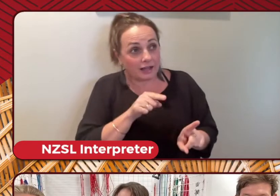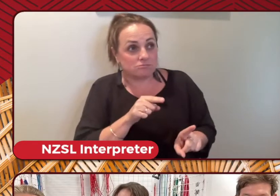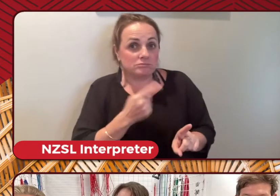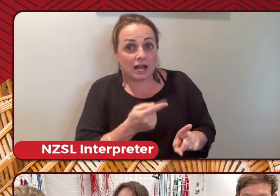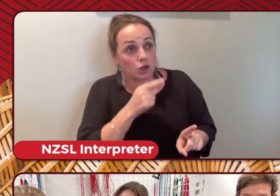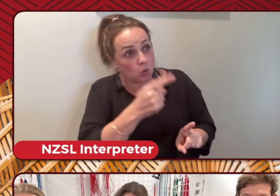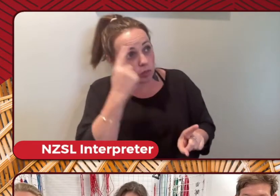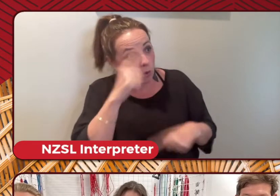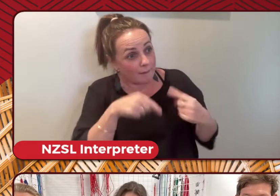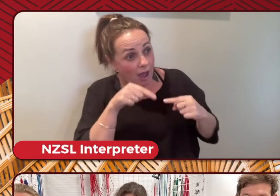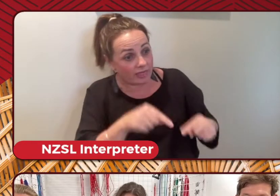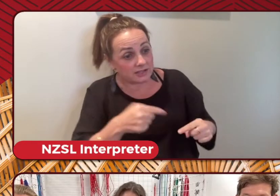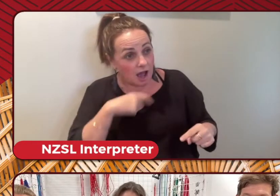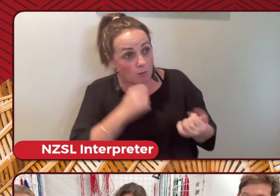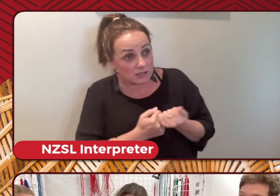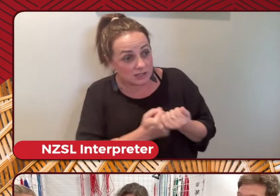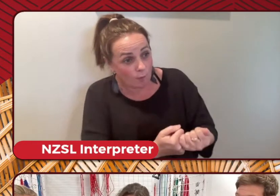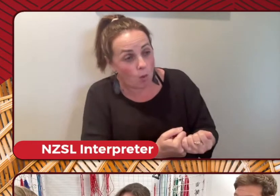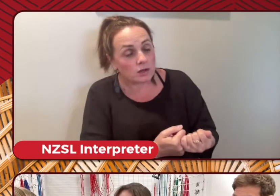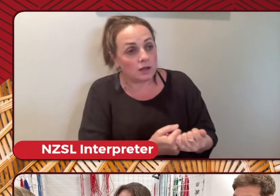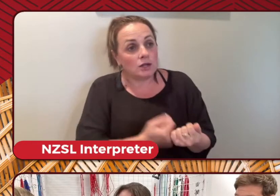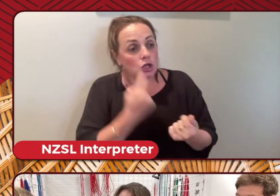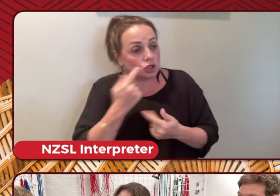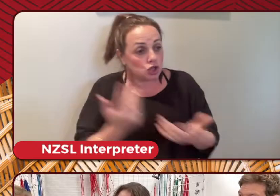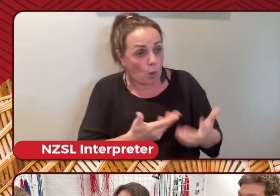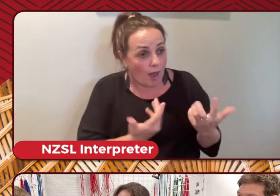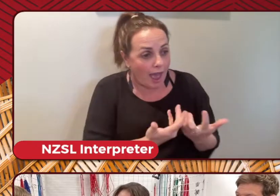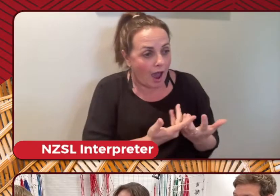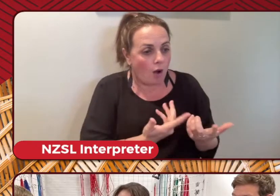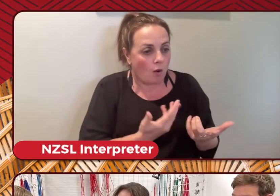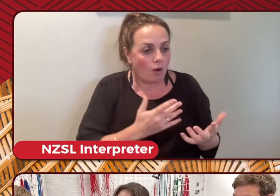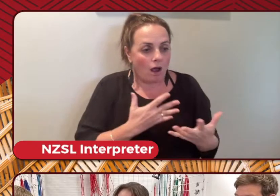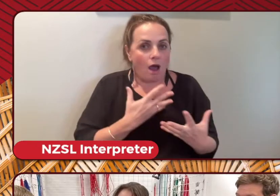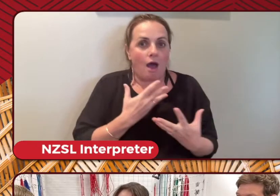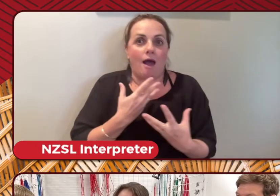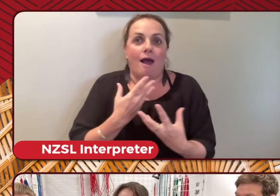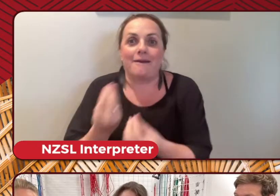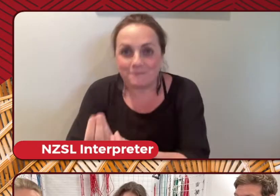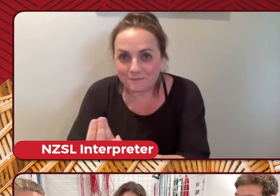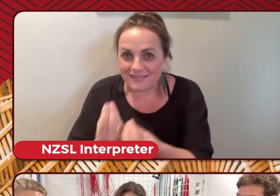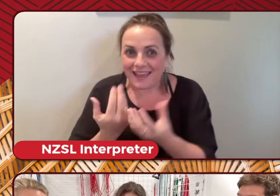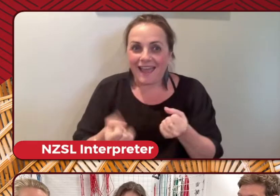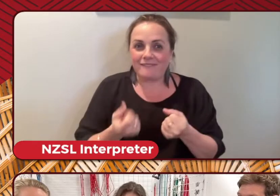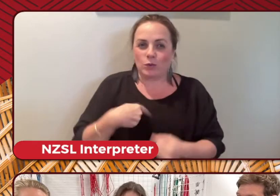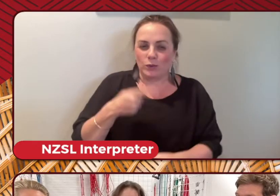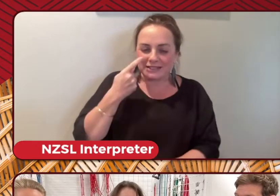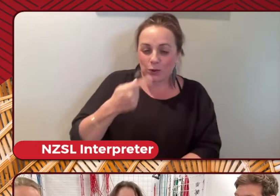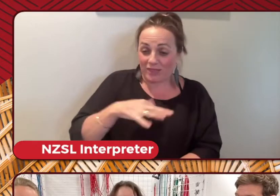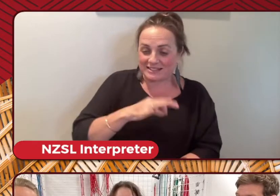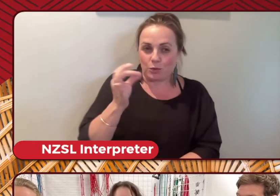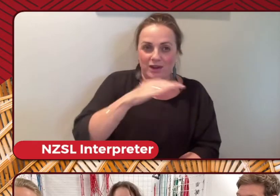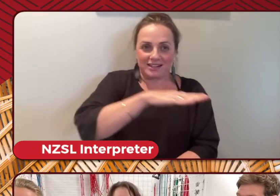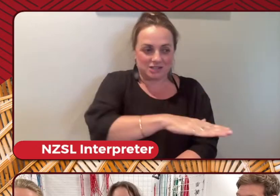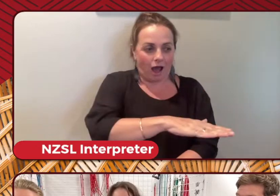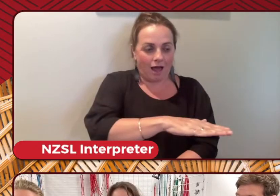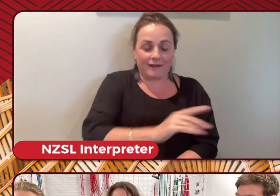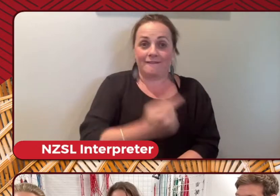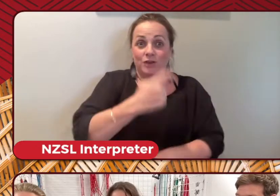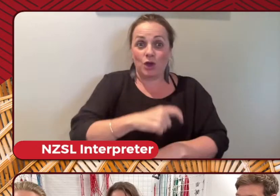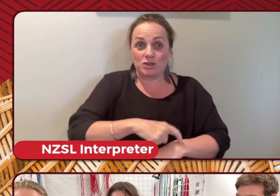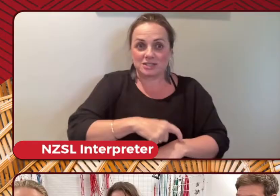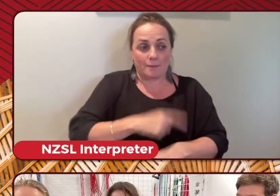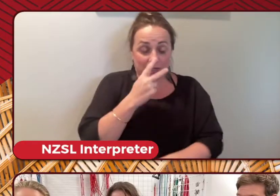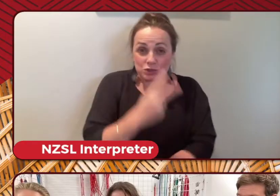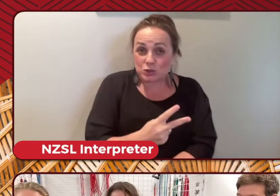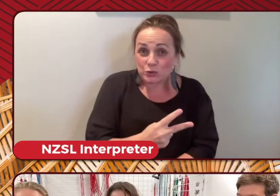I'll help you support that. There's nothing else. We just saw it this morning with a kid for the first time being able to kind of like, he's